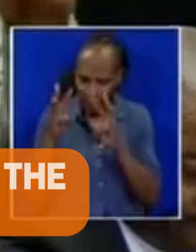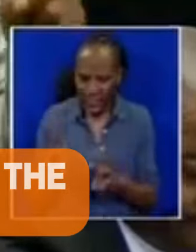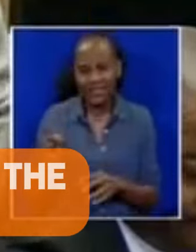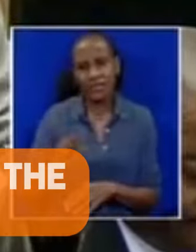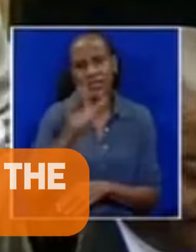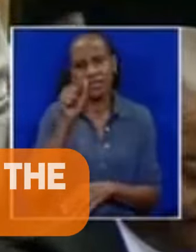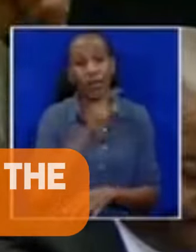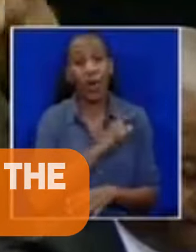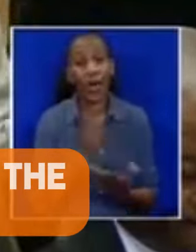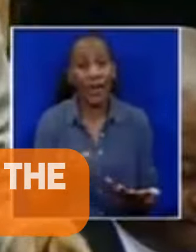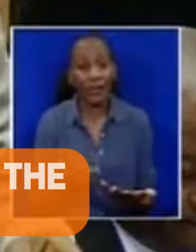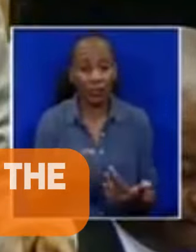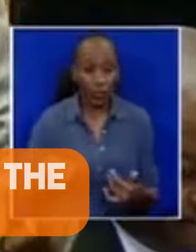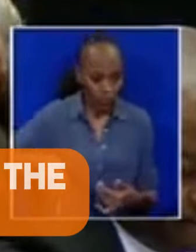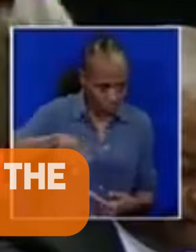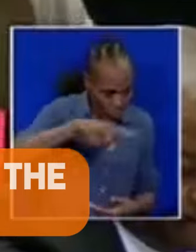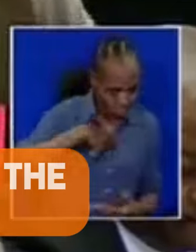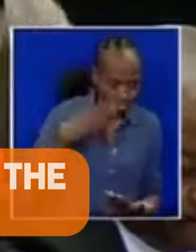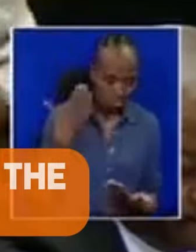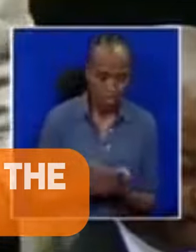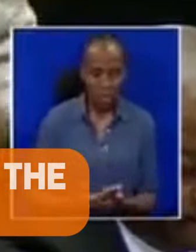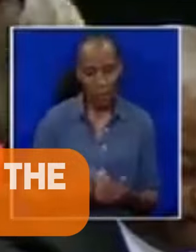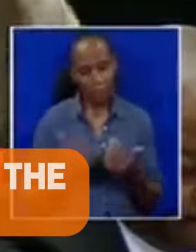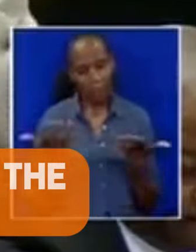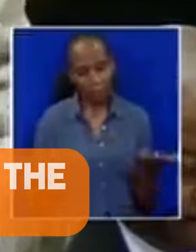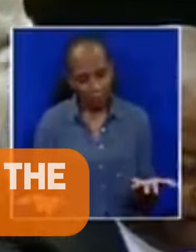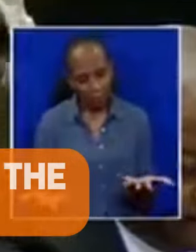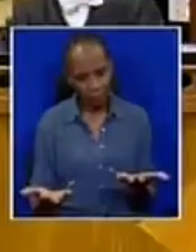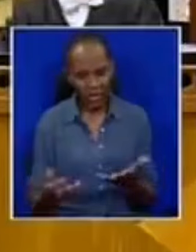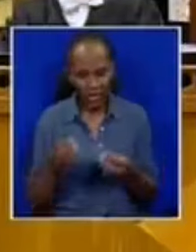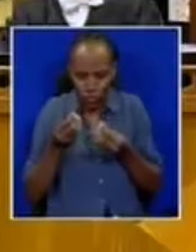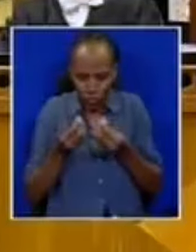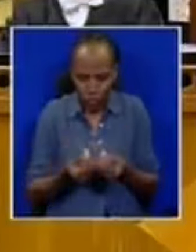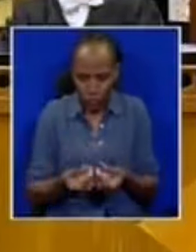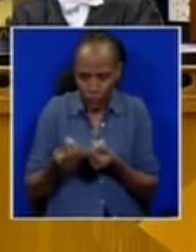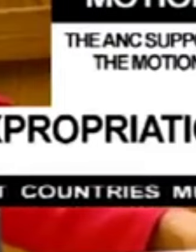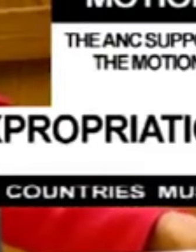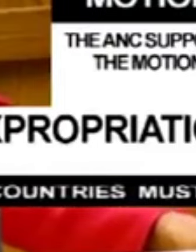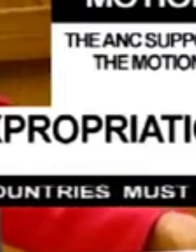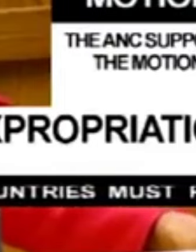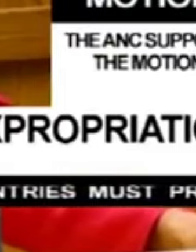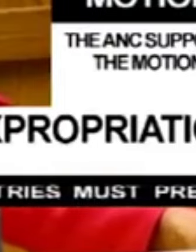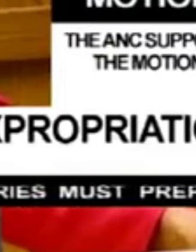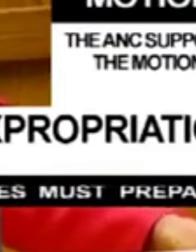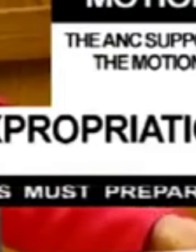that we can be able to deal with the intricate problems of this country.